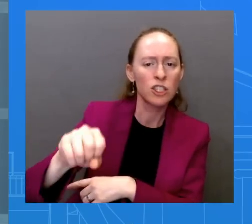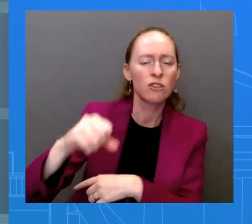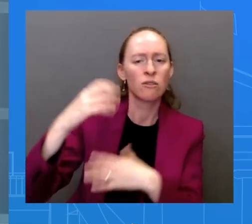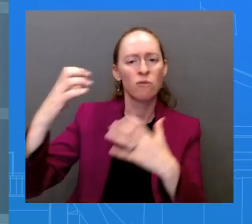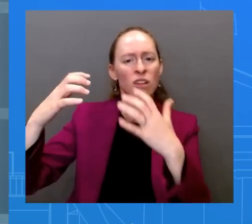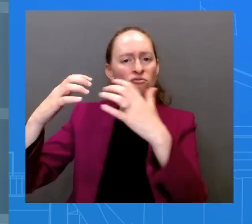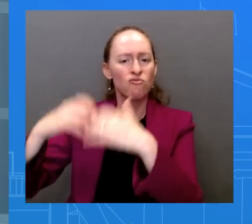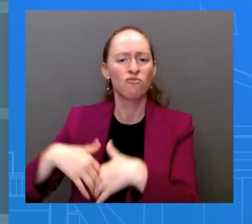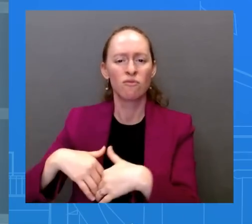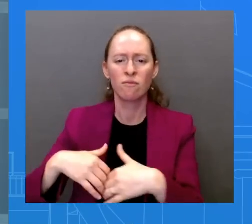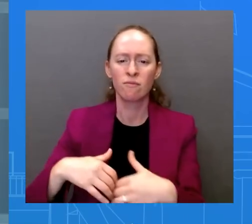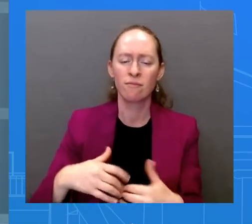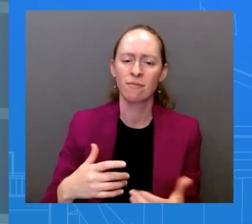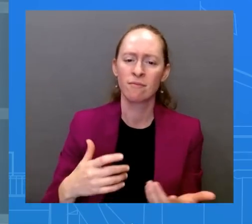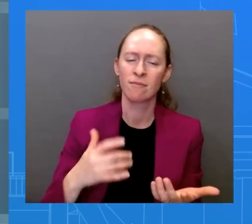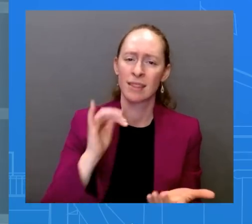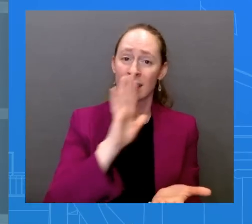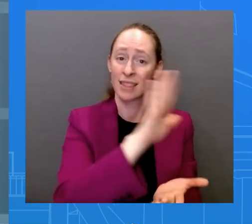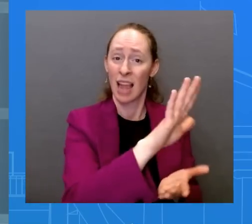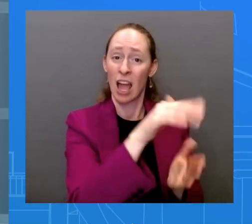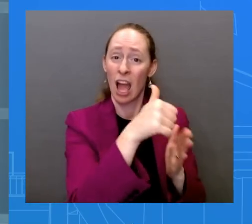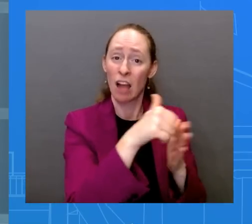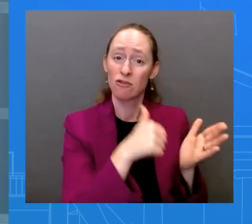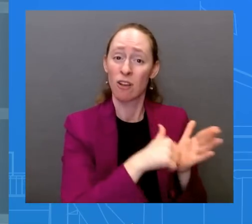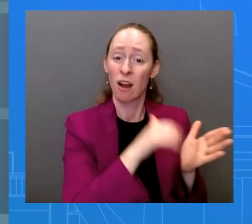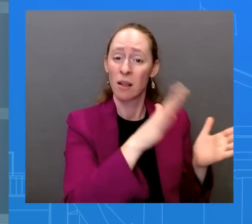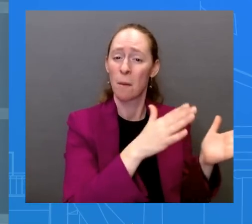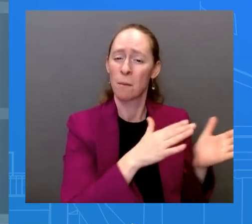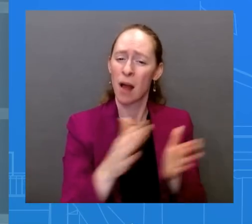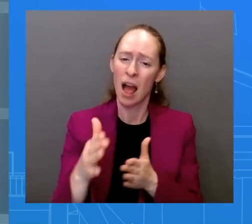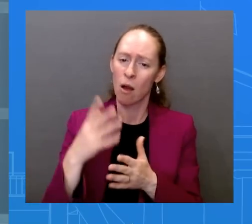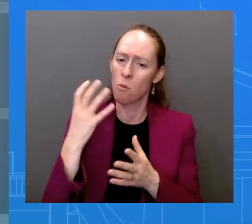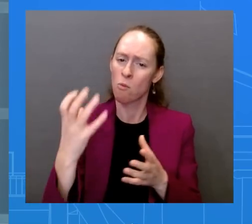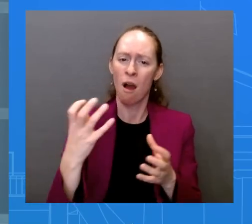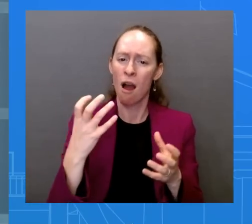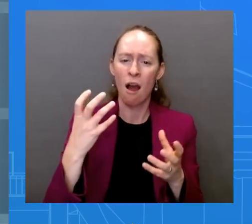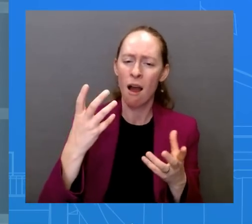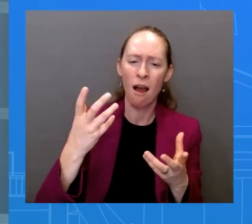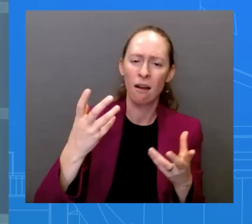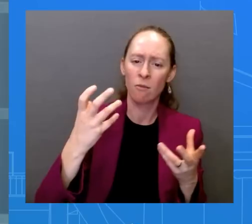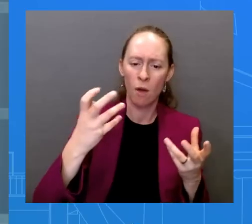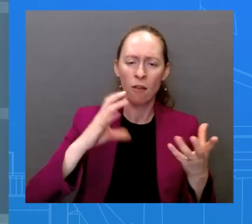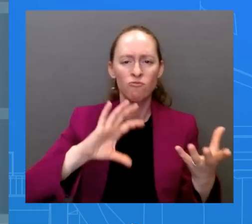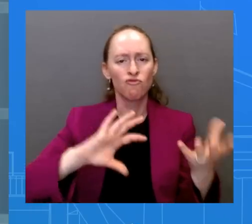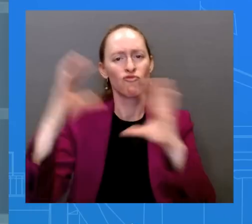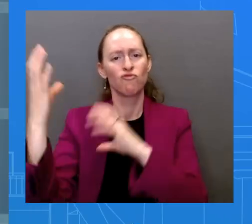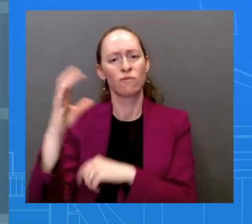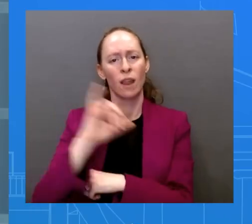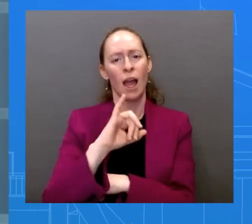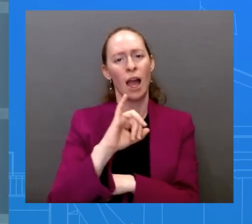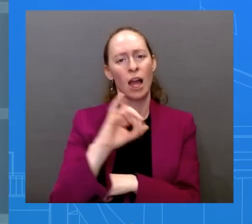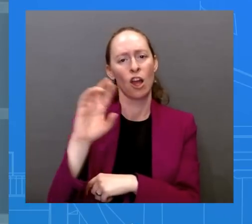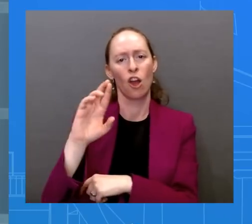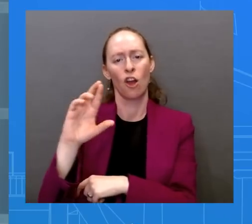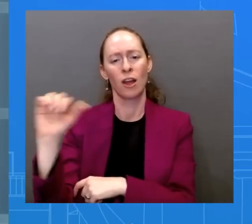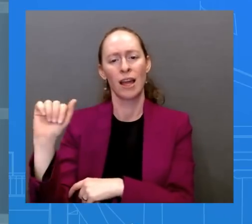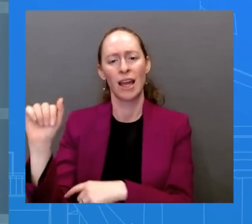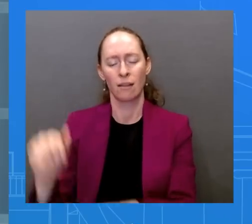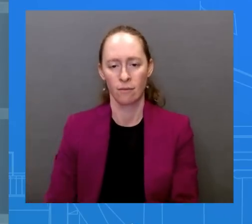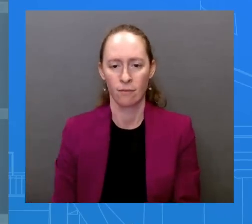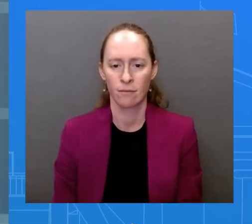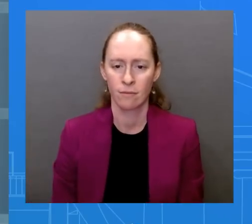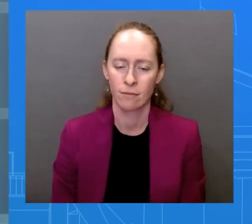was put out by the House, where they want to go after the Inflation Reduction Act, which will have an effect that will actually